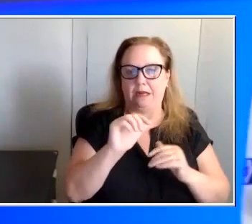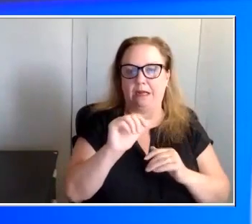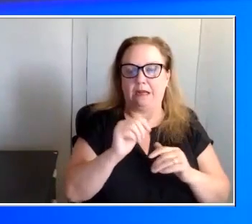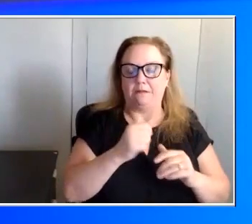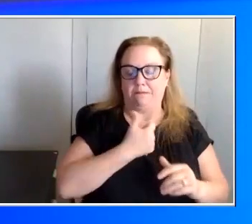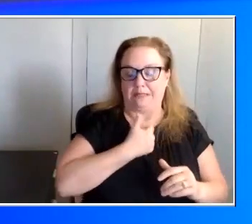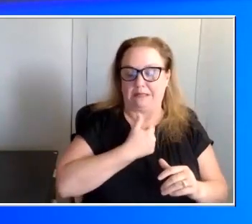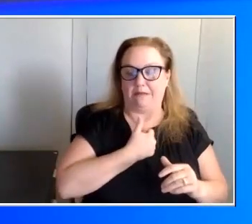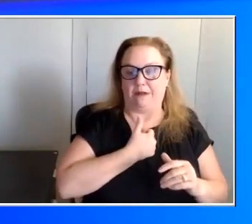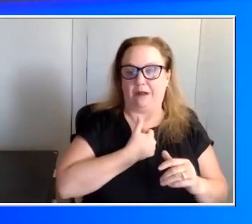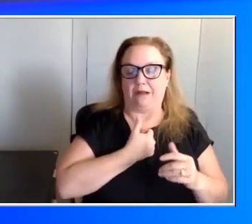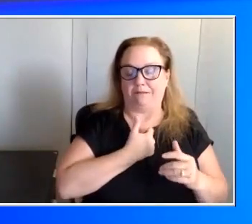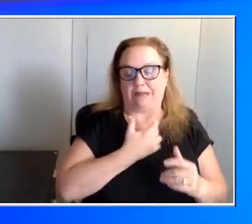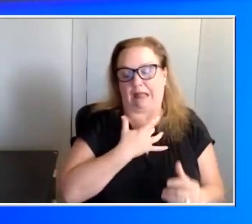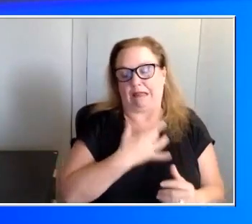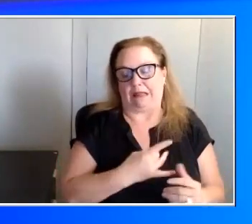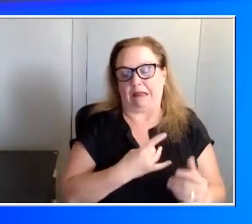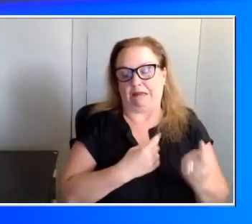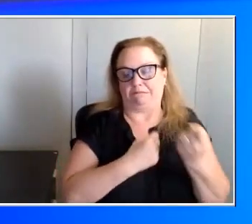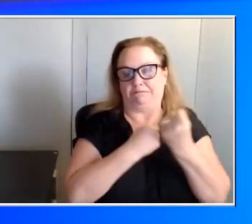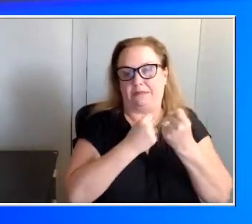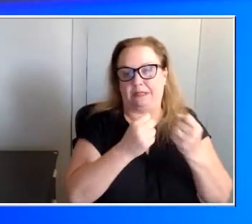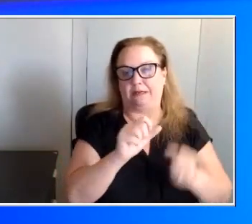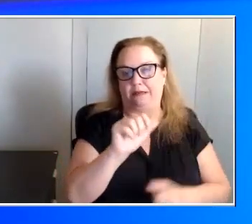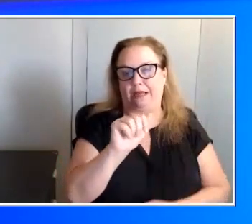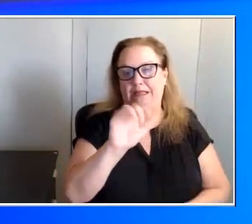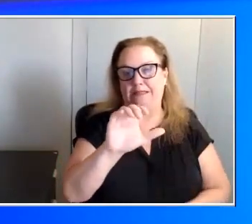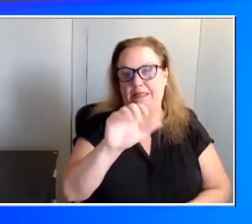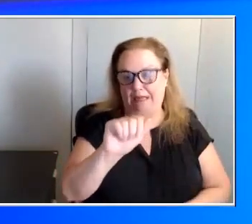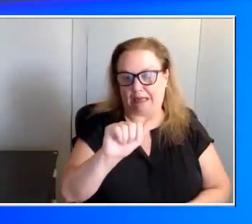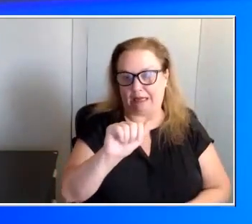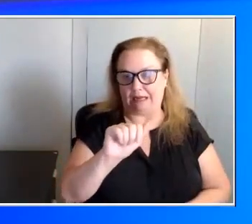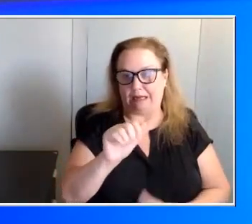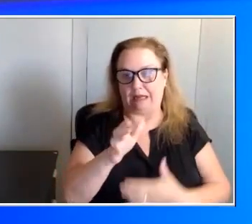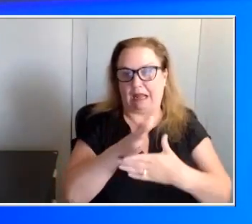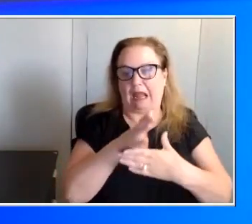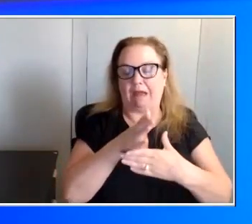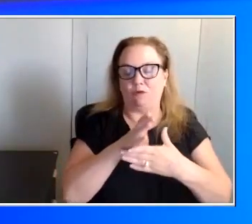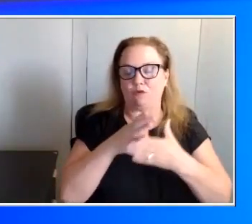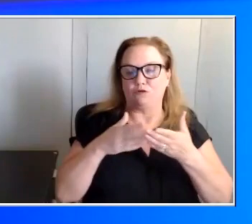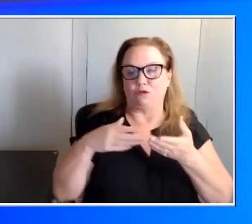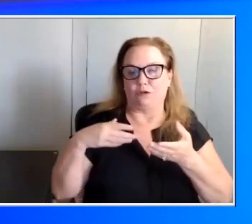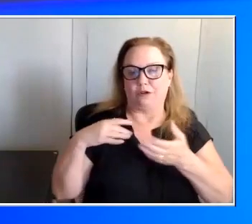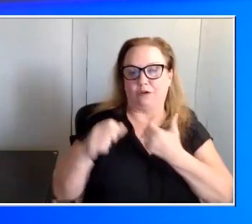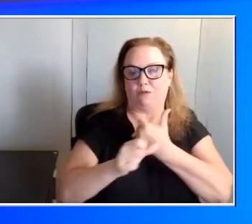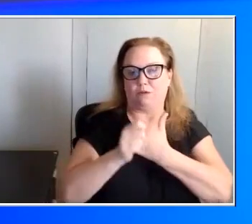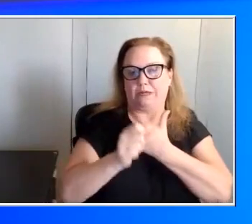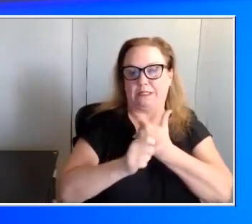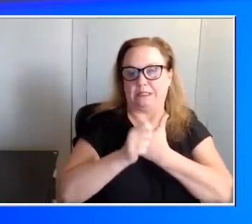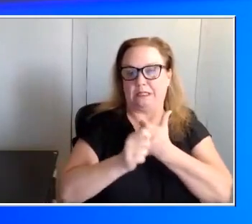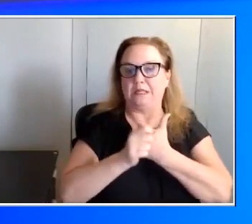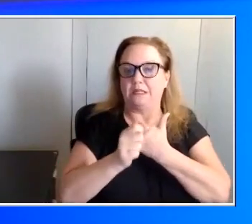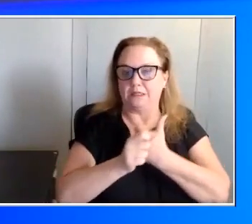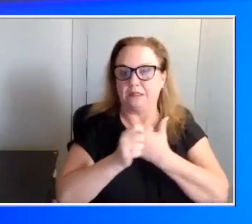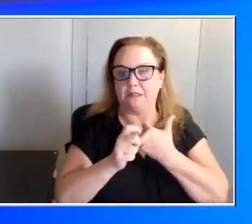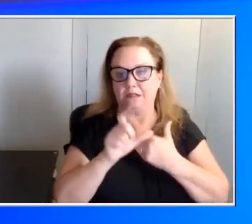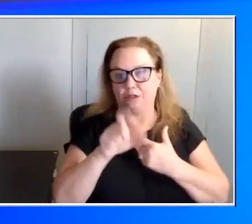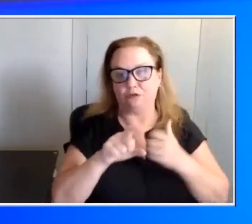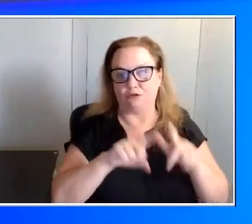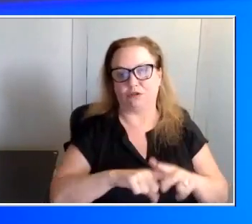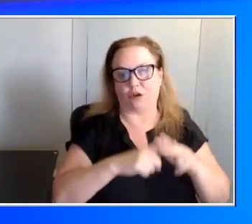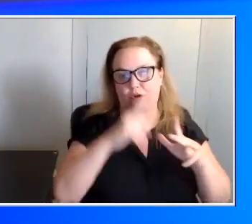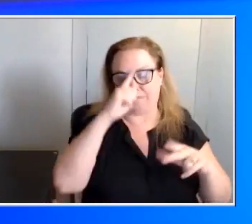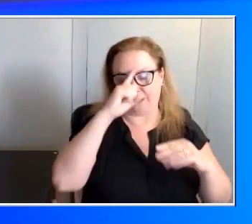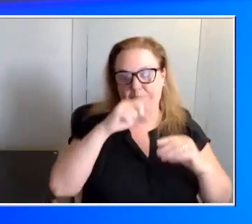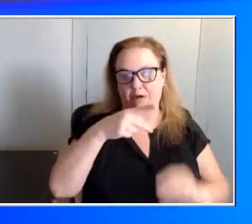one. I think it says that for men who are at average risk, and we'll talk a little bit about that you should start thinking about prostate